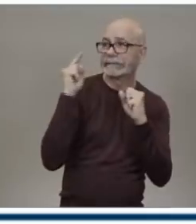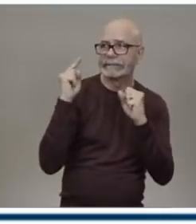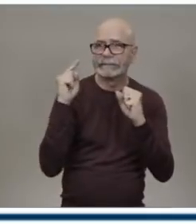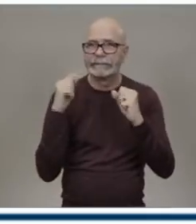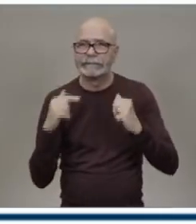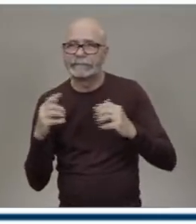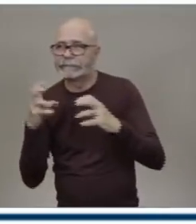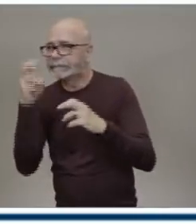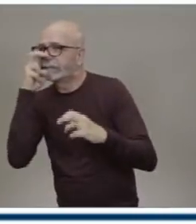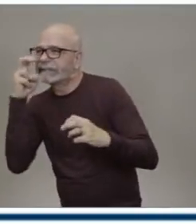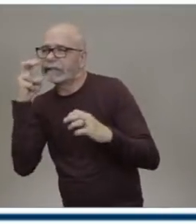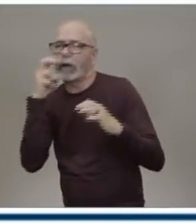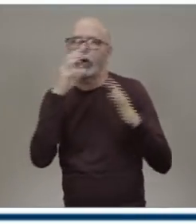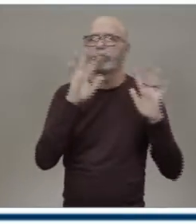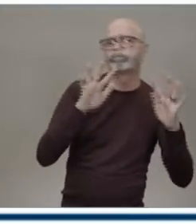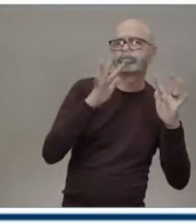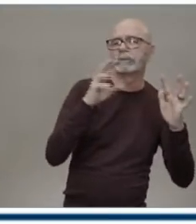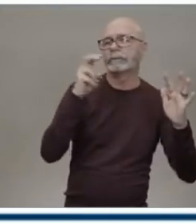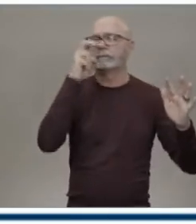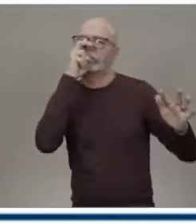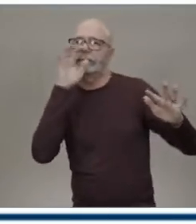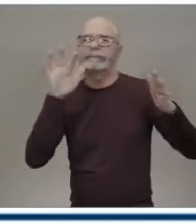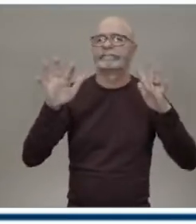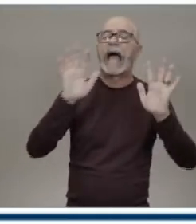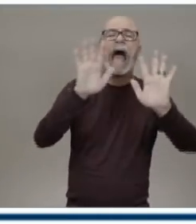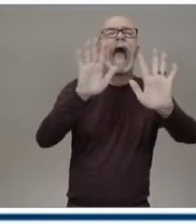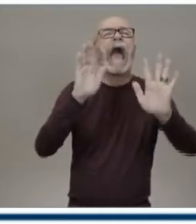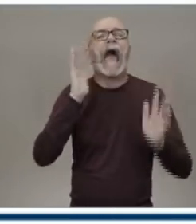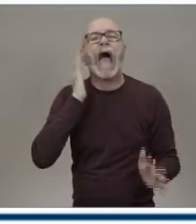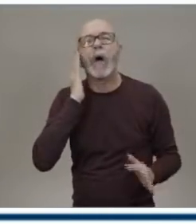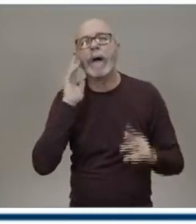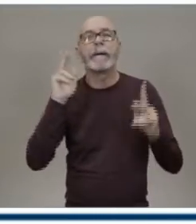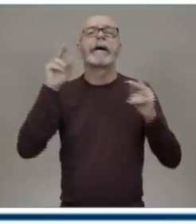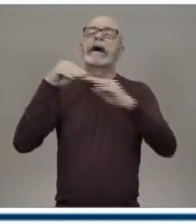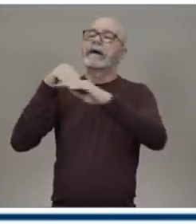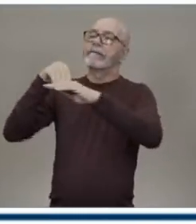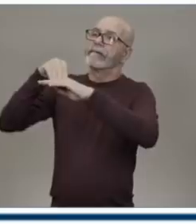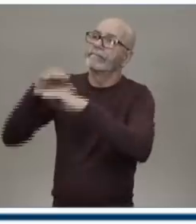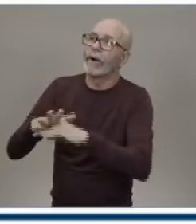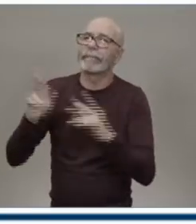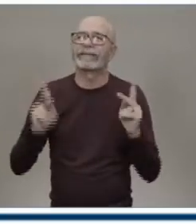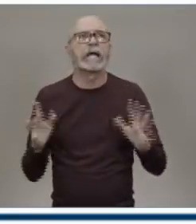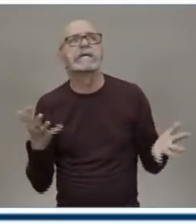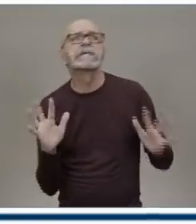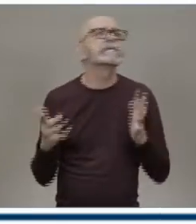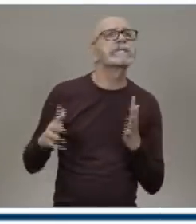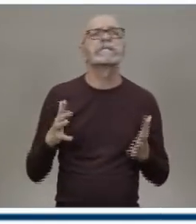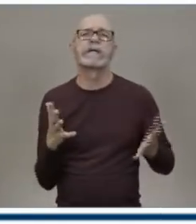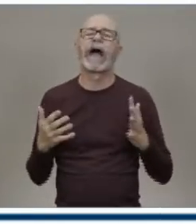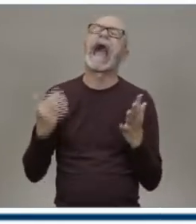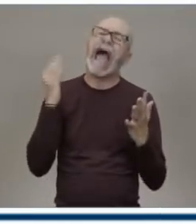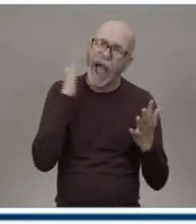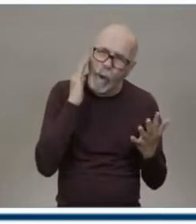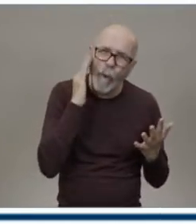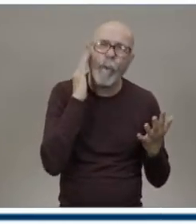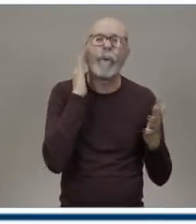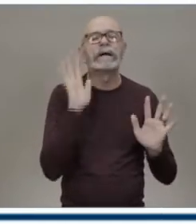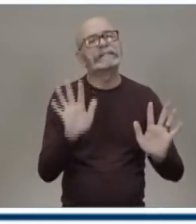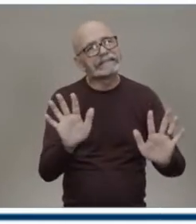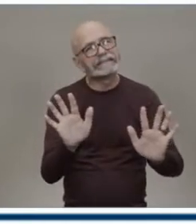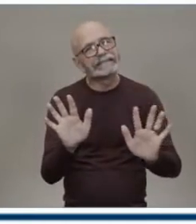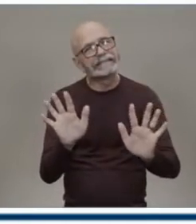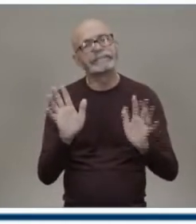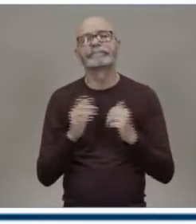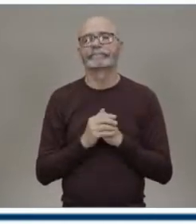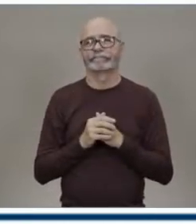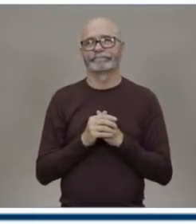but knowing they all come with their own impacts. But our focus needs to be having the right level of COVID safety. So hopefully we're